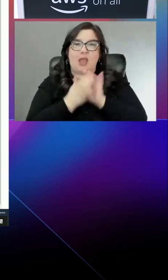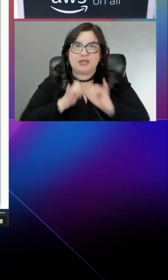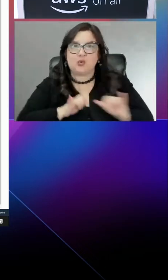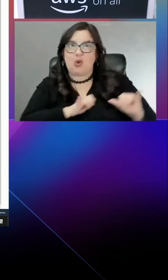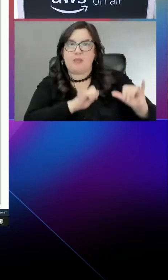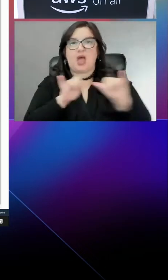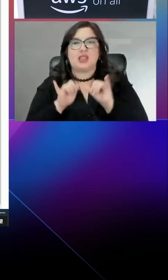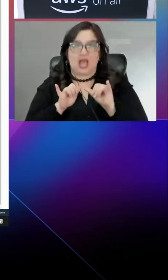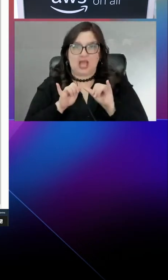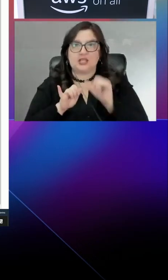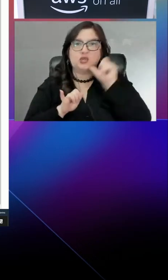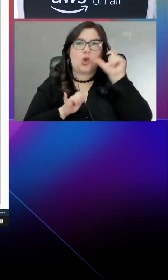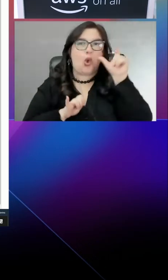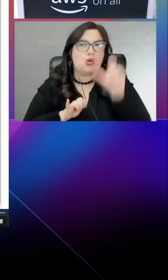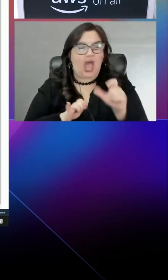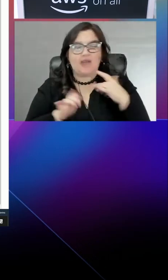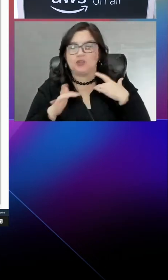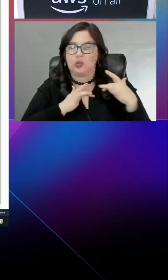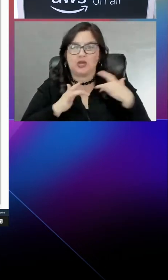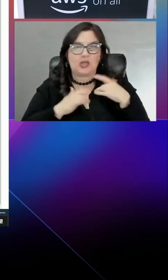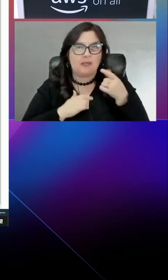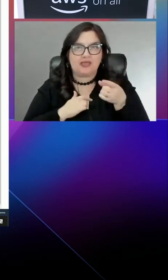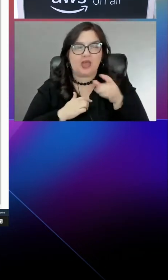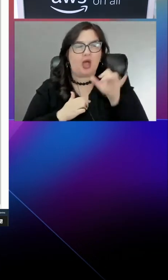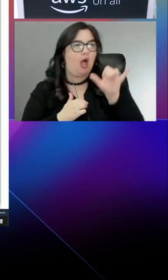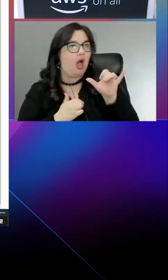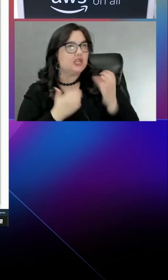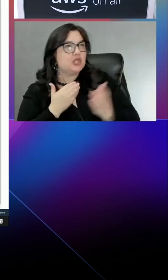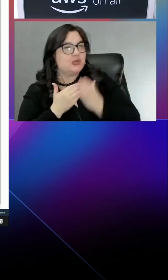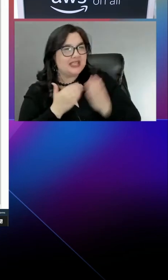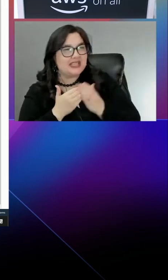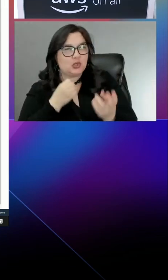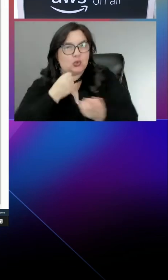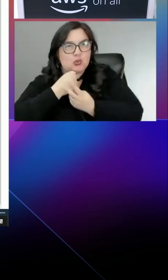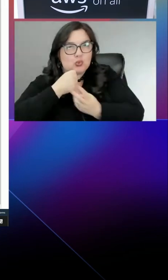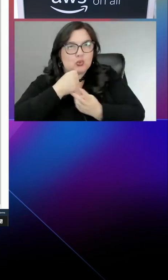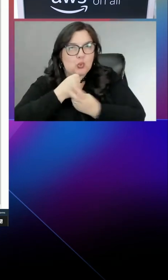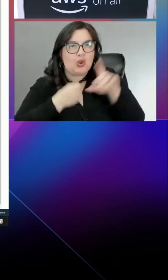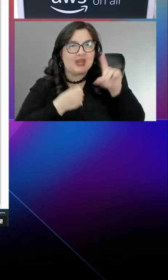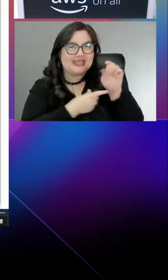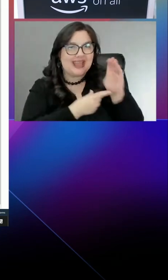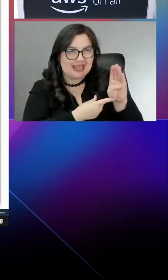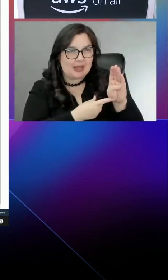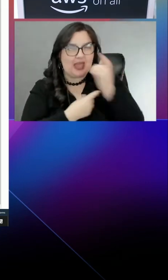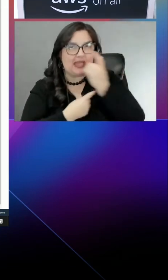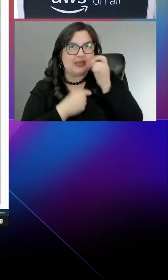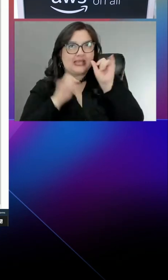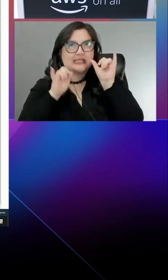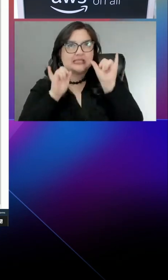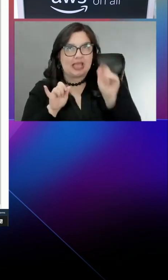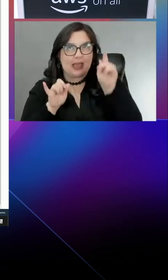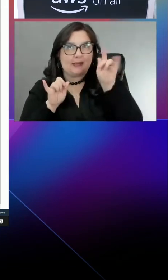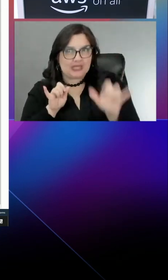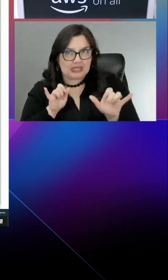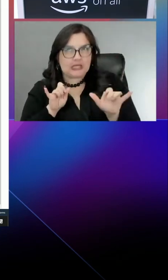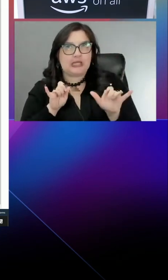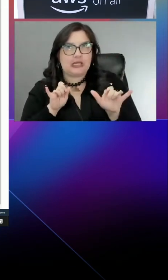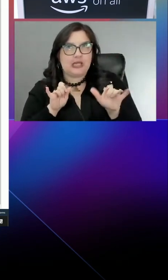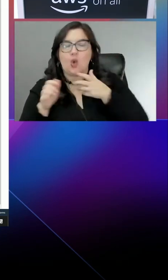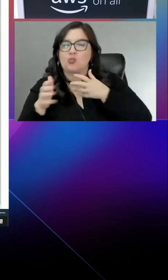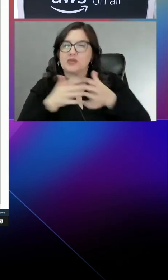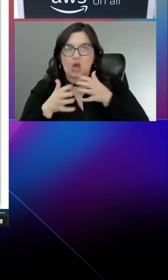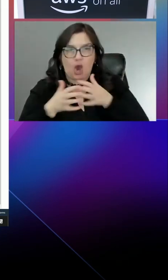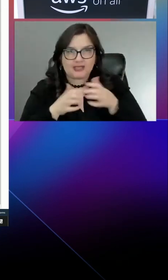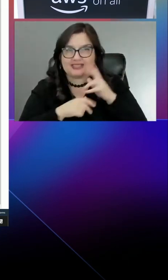about those. So it's But easier to store in a database because you have the same key Correct. regardless of the type of document.